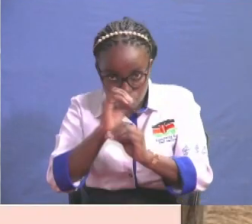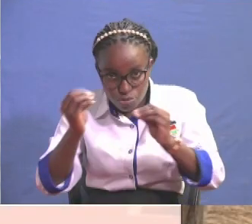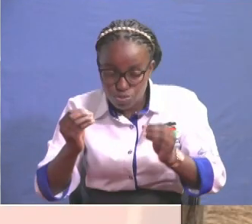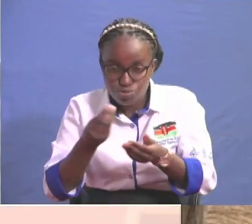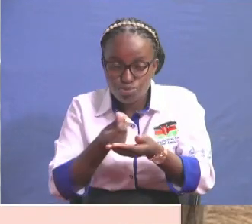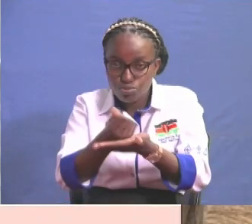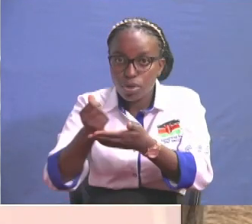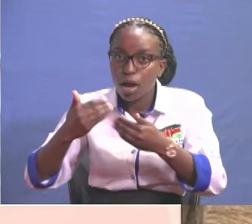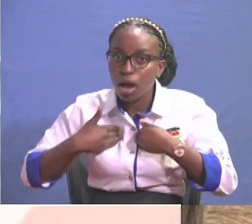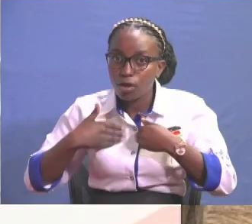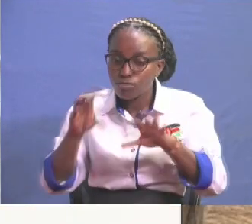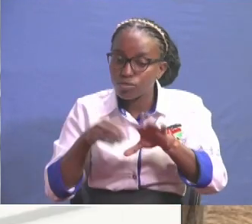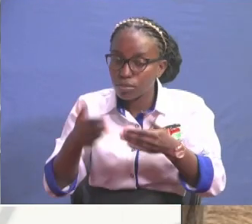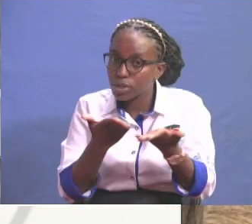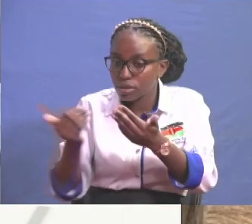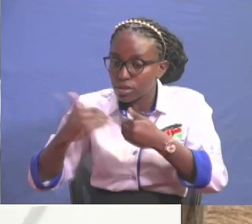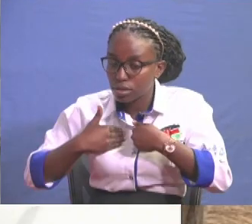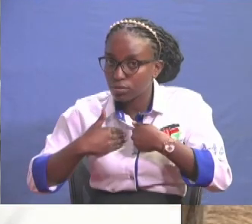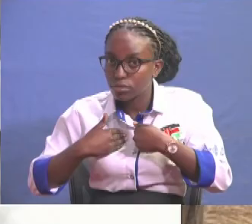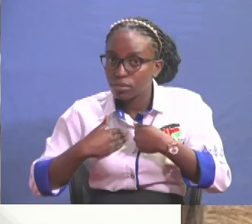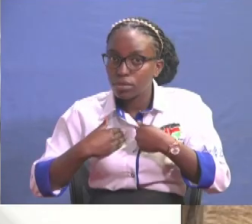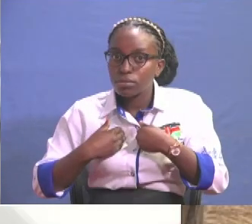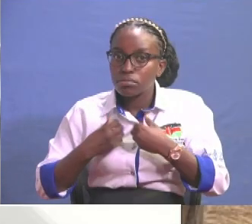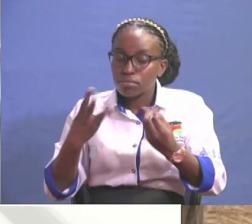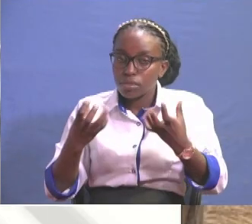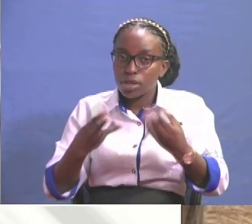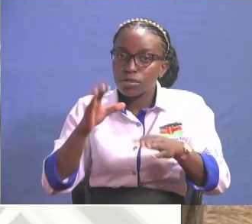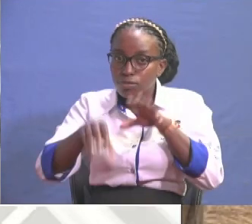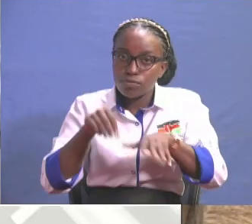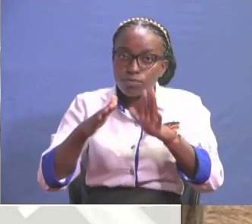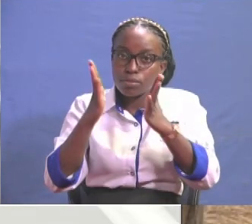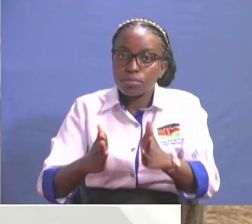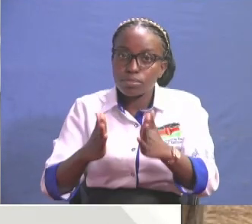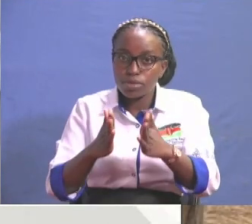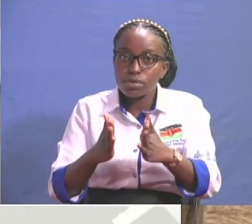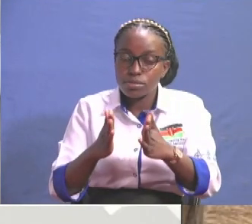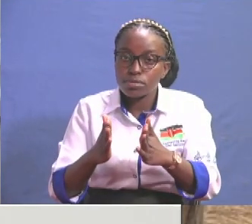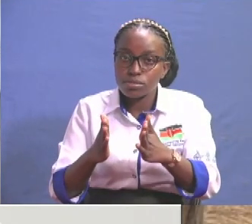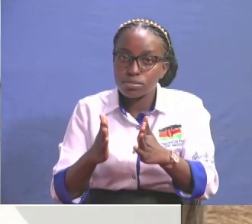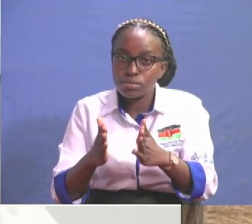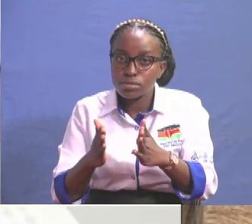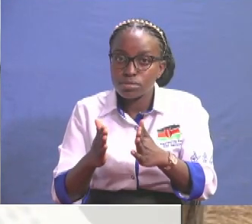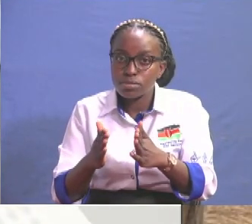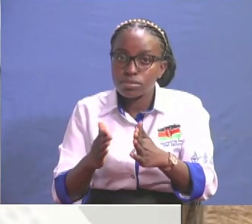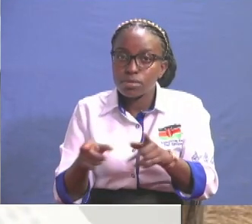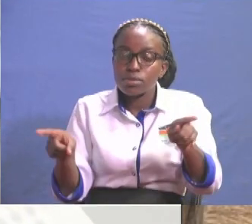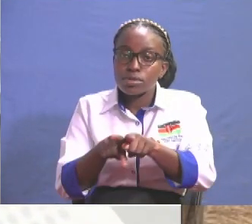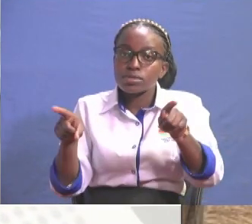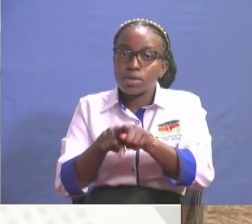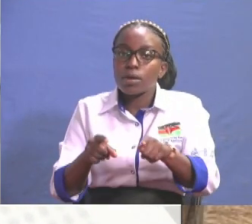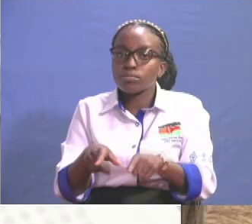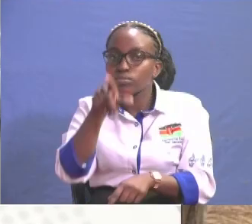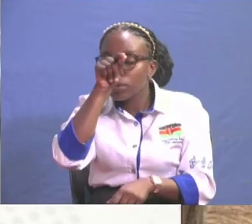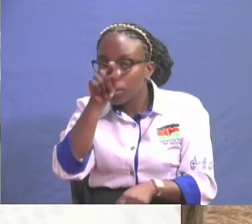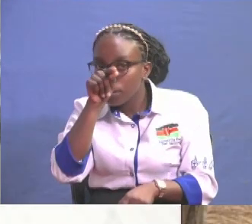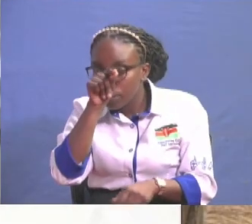ya ukulima huu, kwa sababu wakulima wengi hususan wakulima wa kama kuku, nguruwe